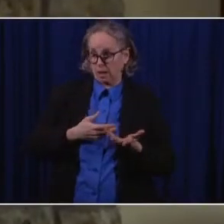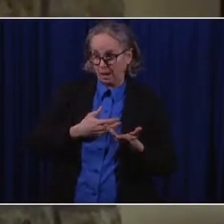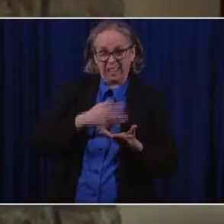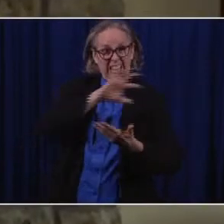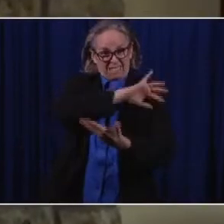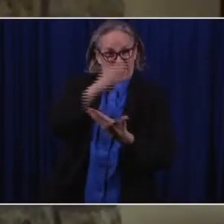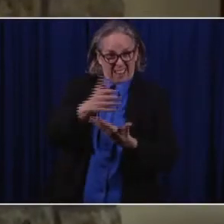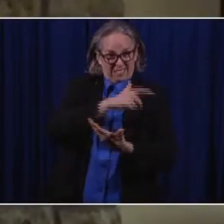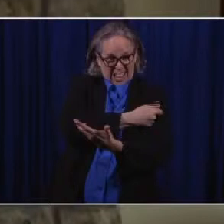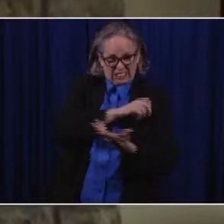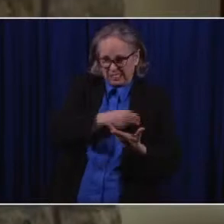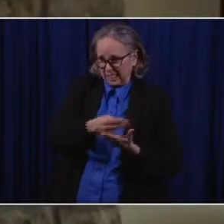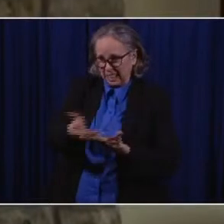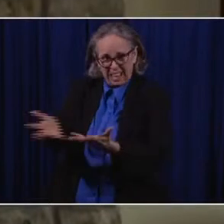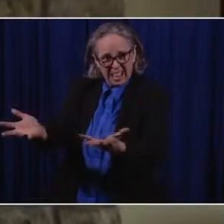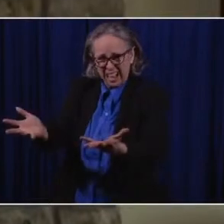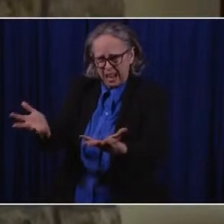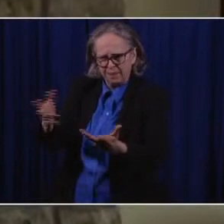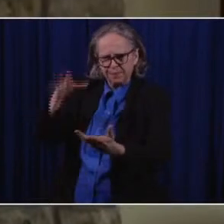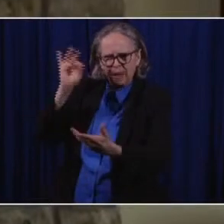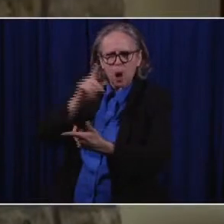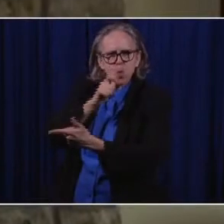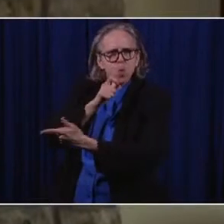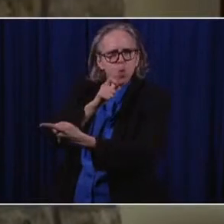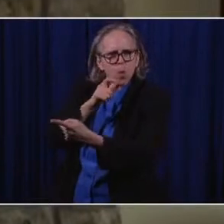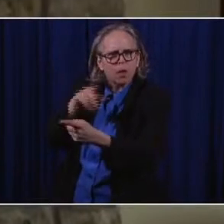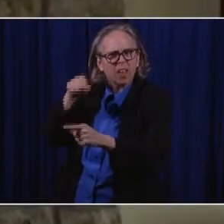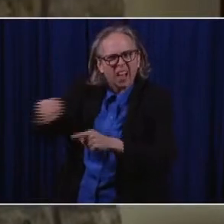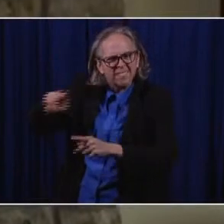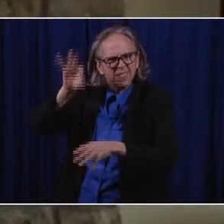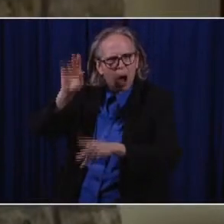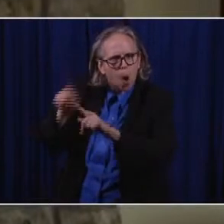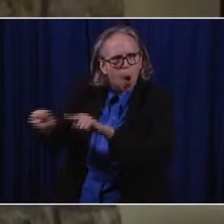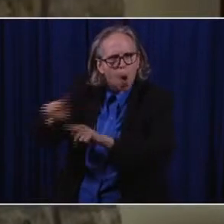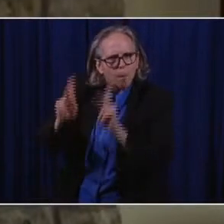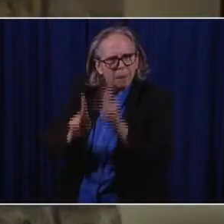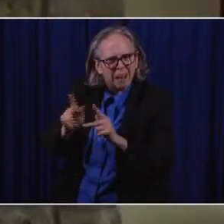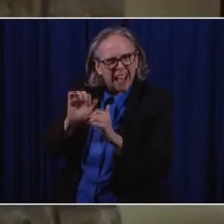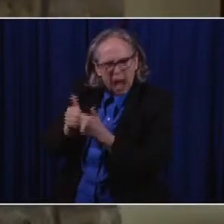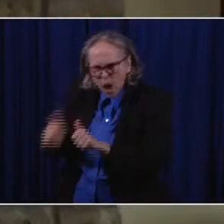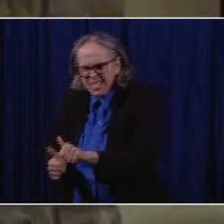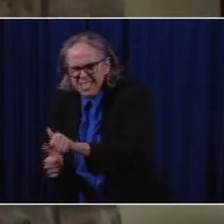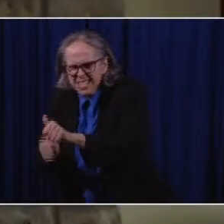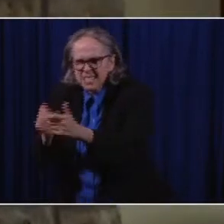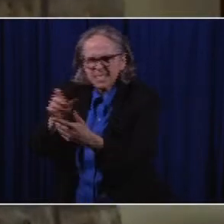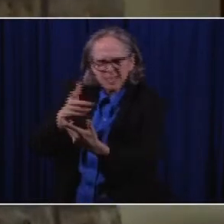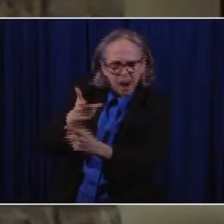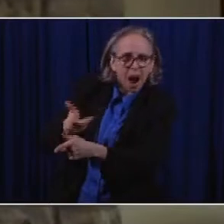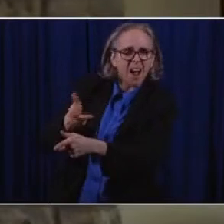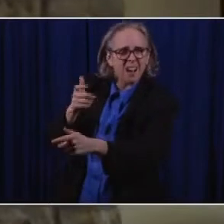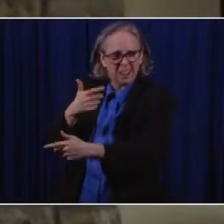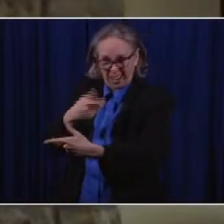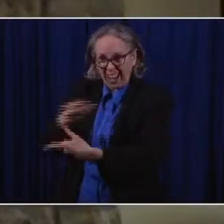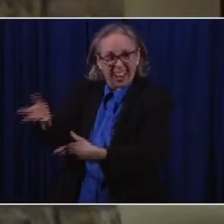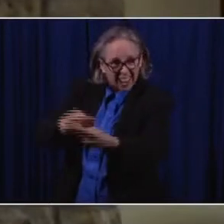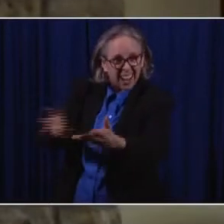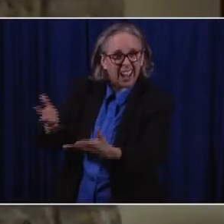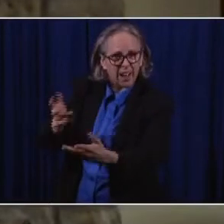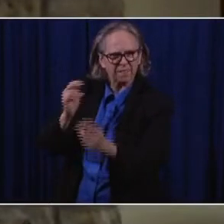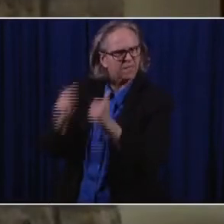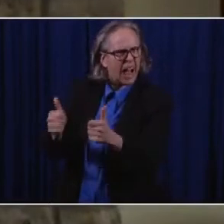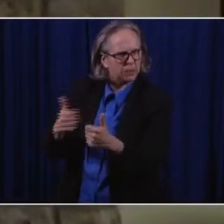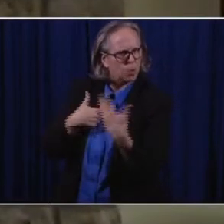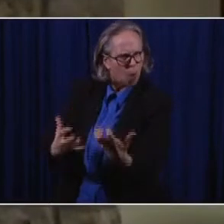there. So it's you're balancing getting it out quickly. At the same time, you're balancing getting it out